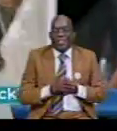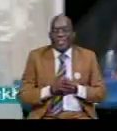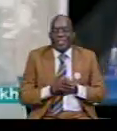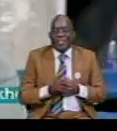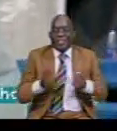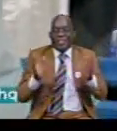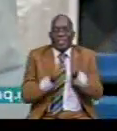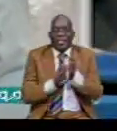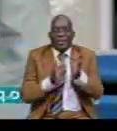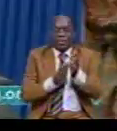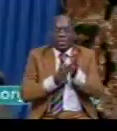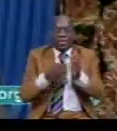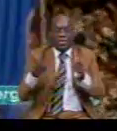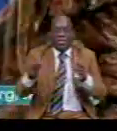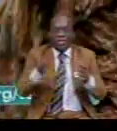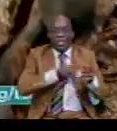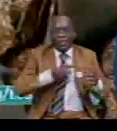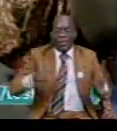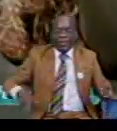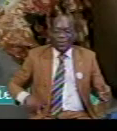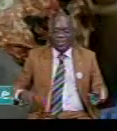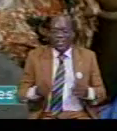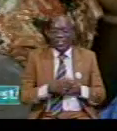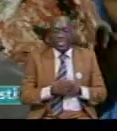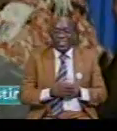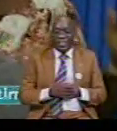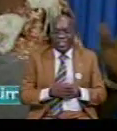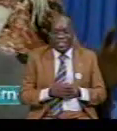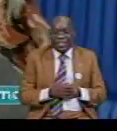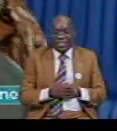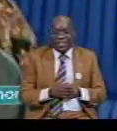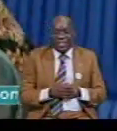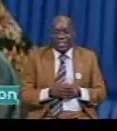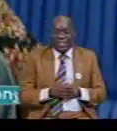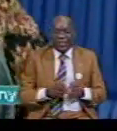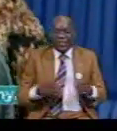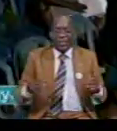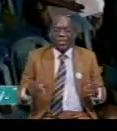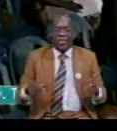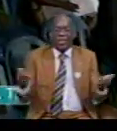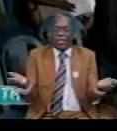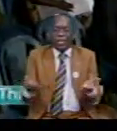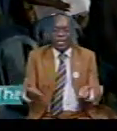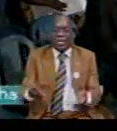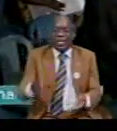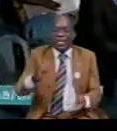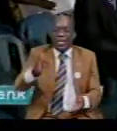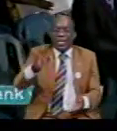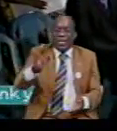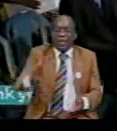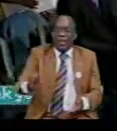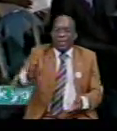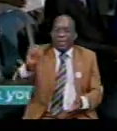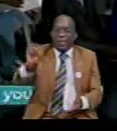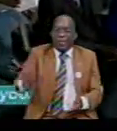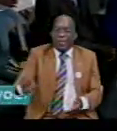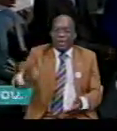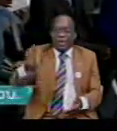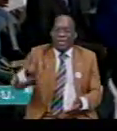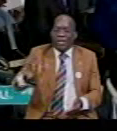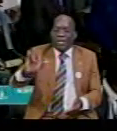Praise the Lord. I have here Felicia Ogundepo.